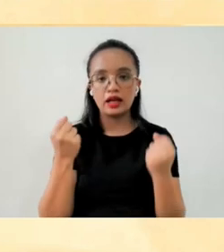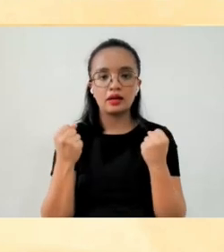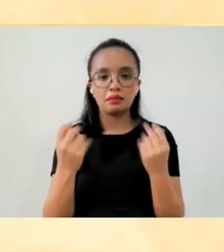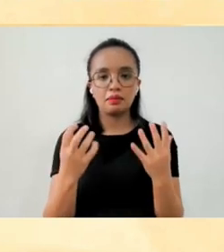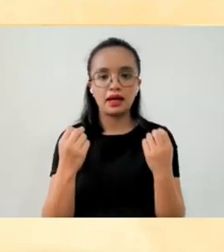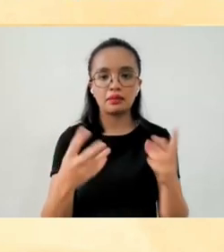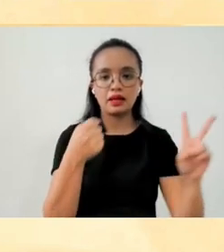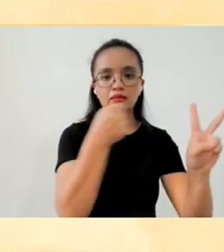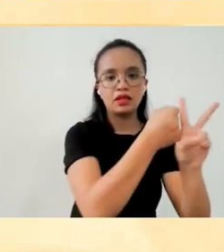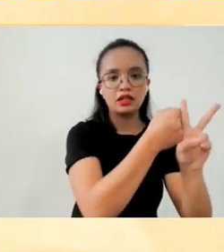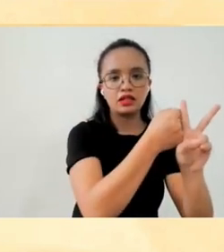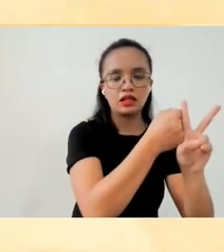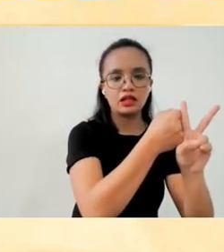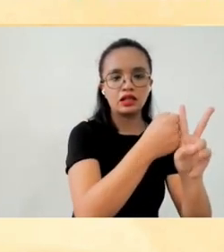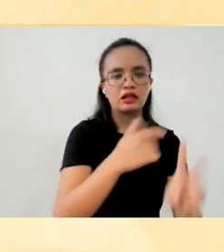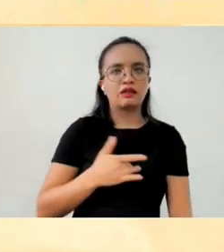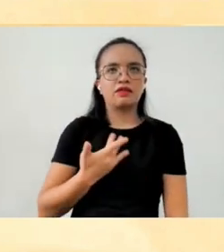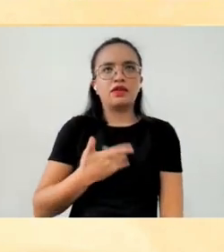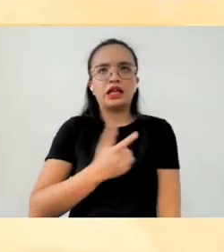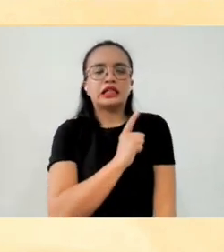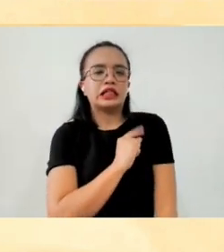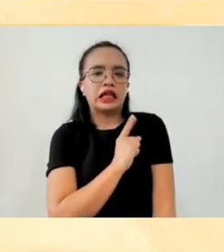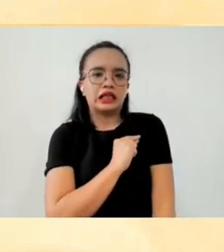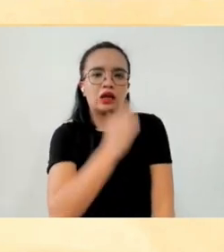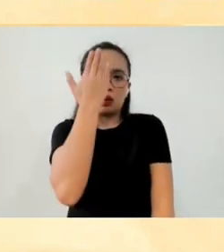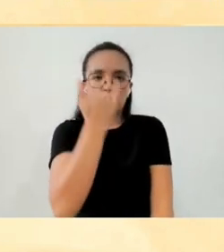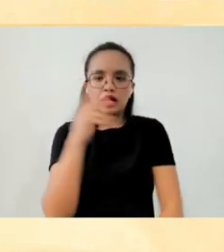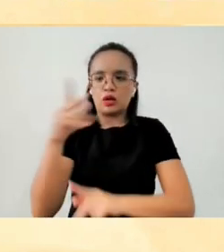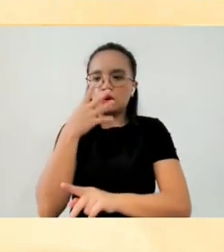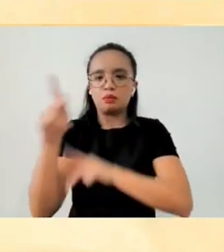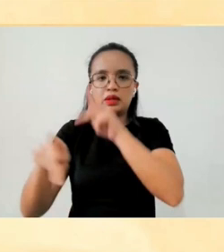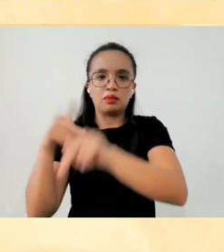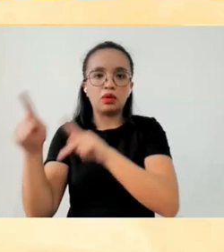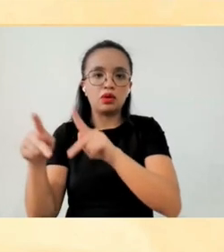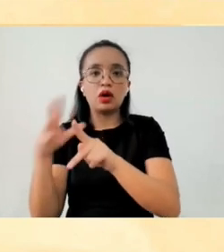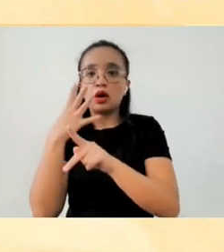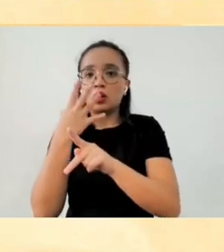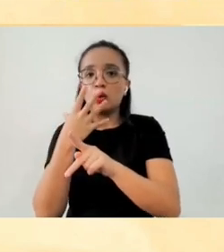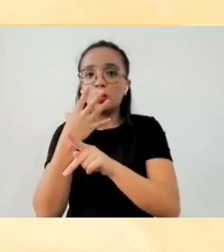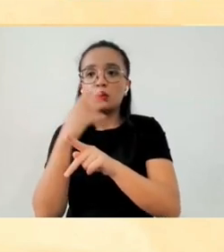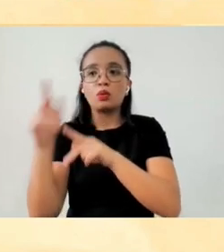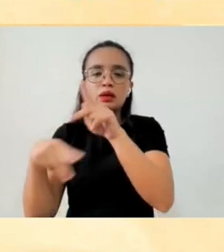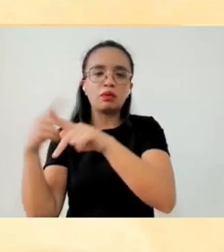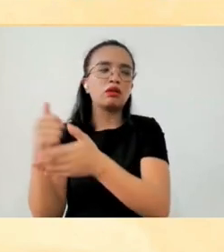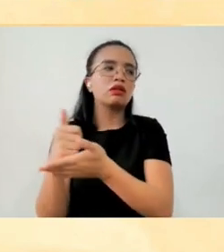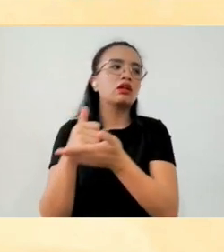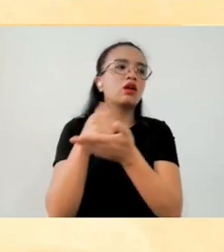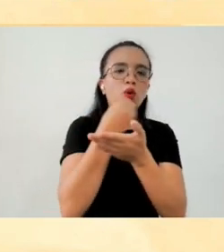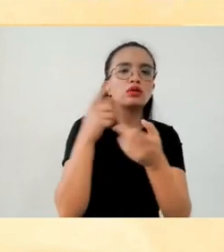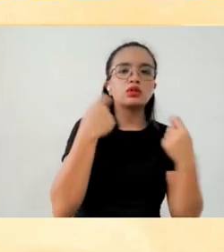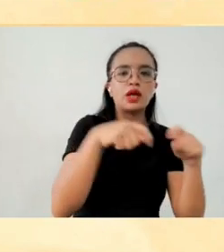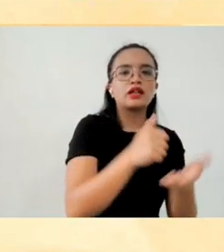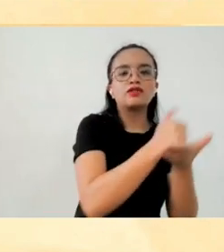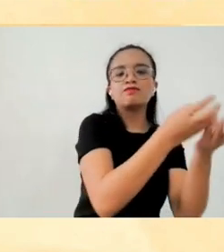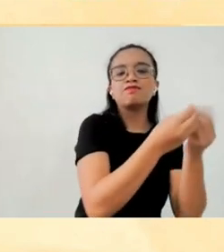made to feel guilty by people who try to help them recover. So very clear,